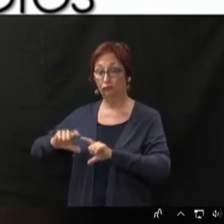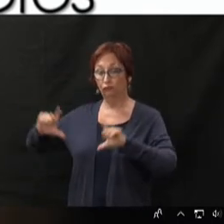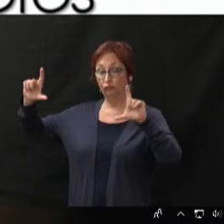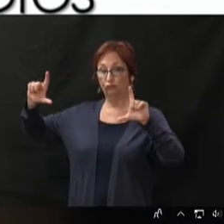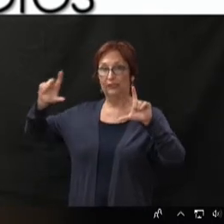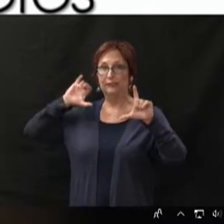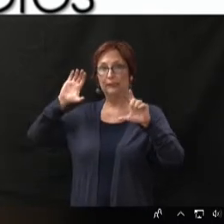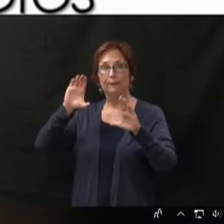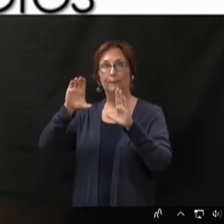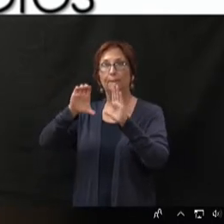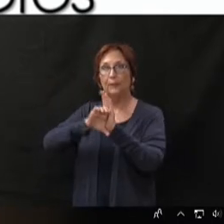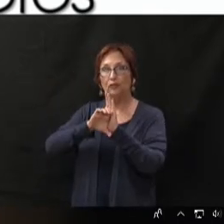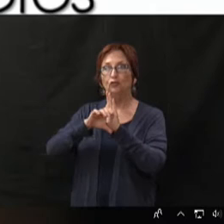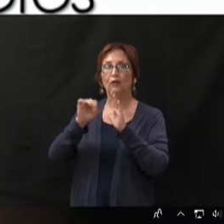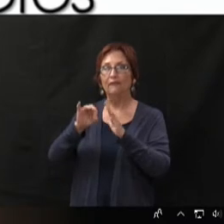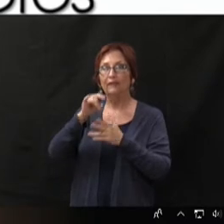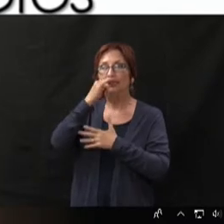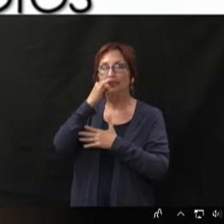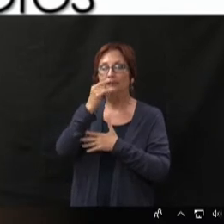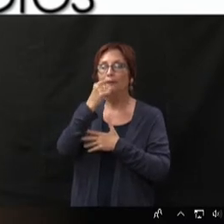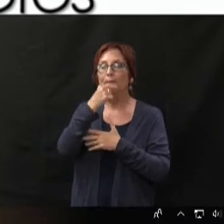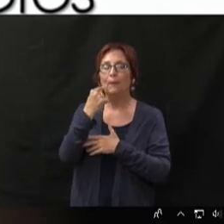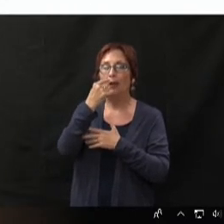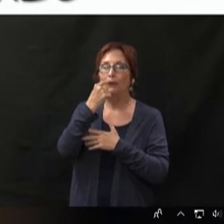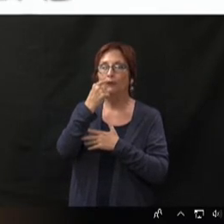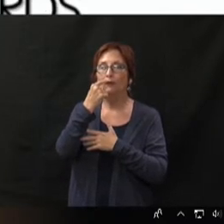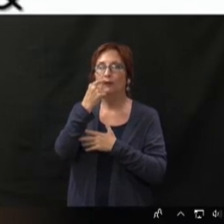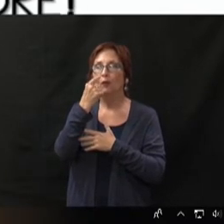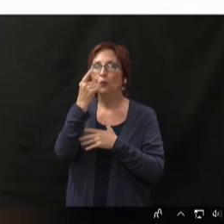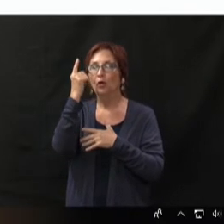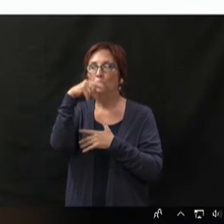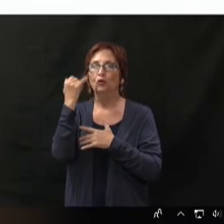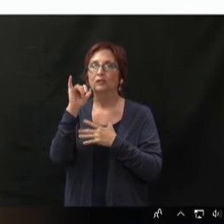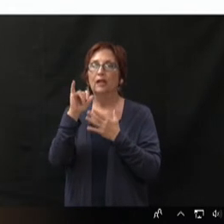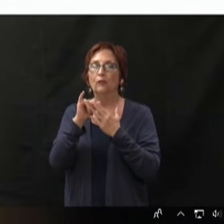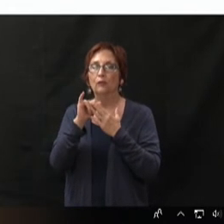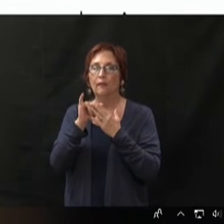the kid's mouth and what they're doing.